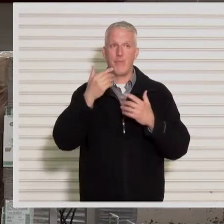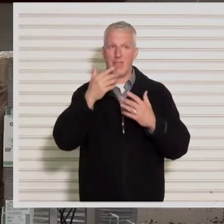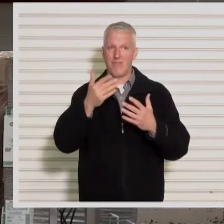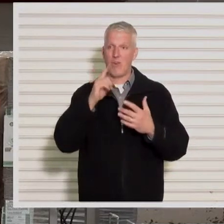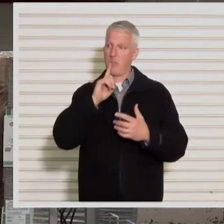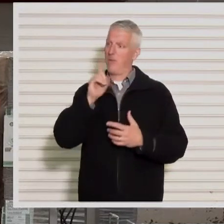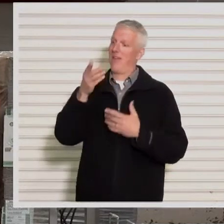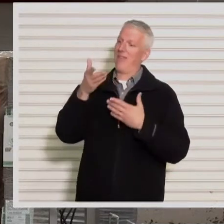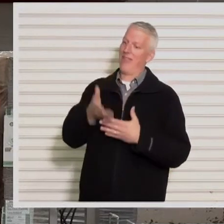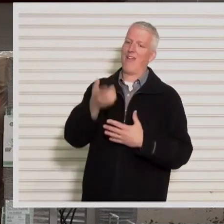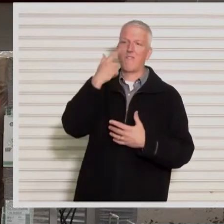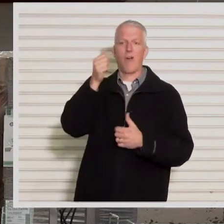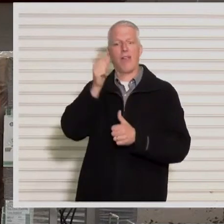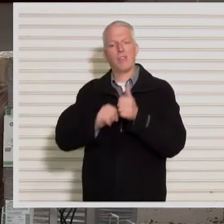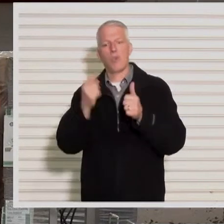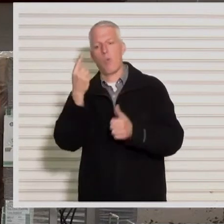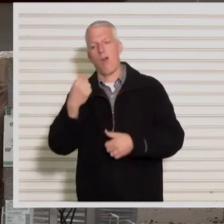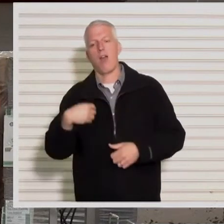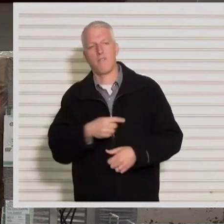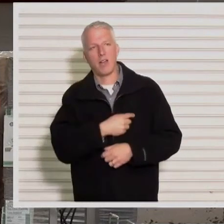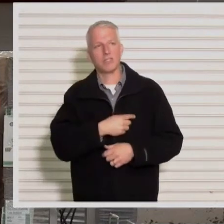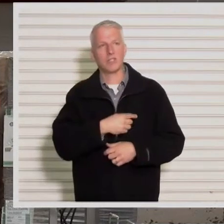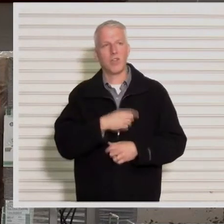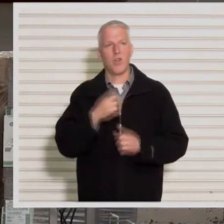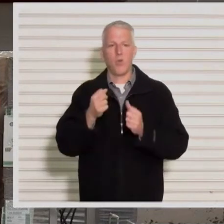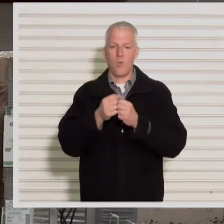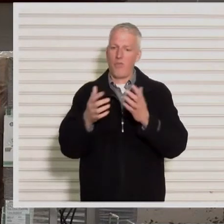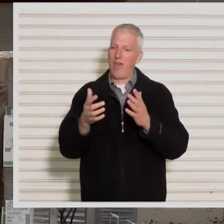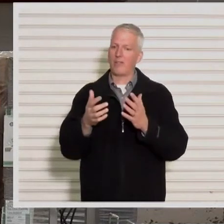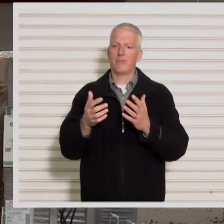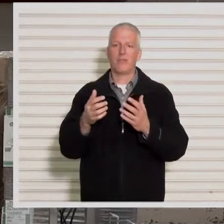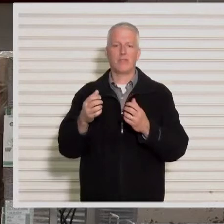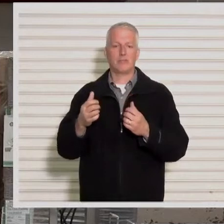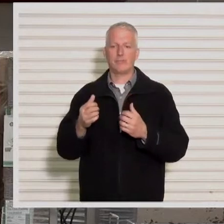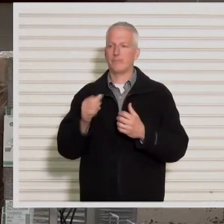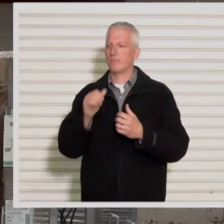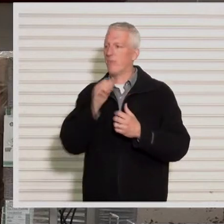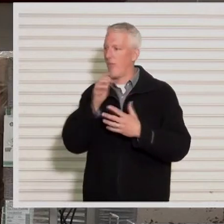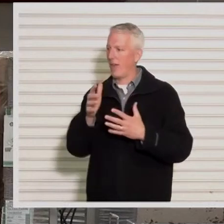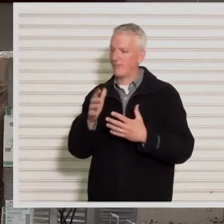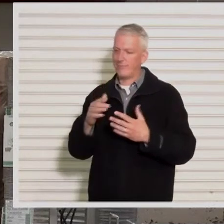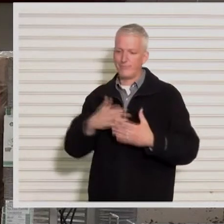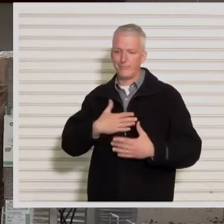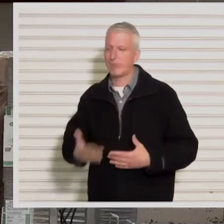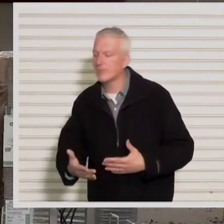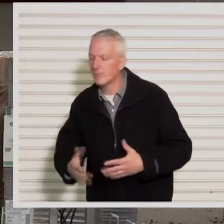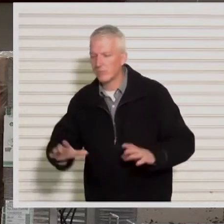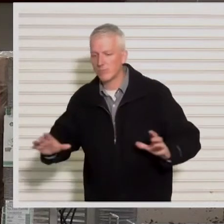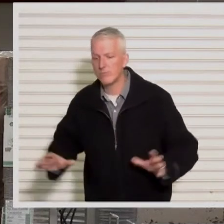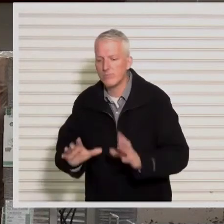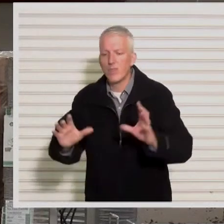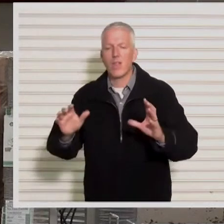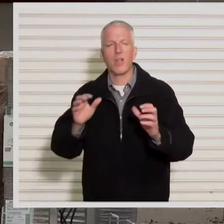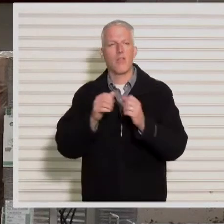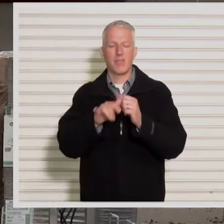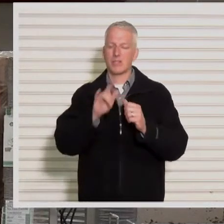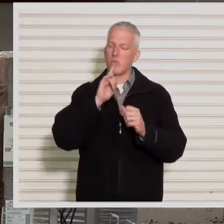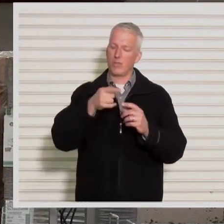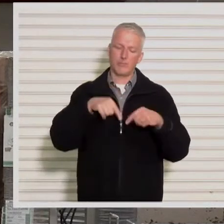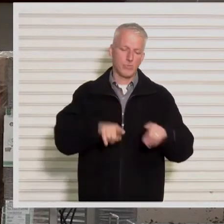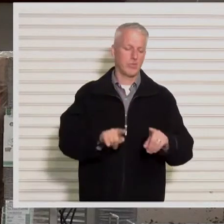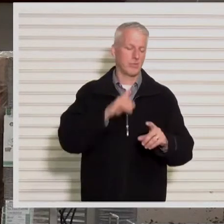being there for each and every one of us without hesitation in the midst of this remarkable